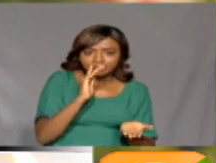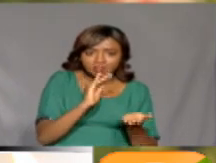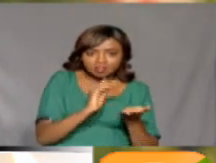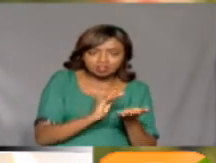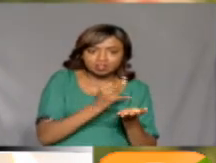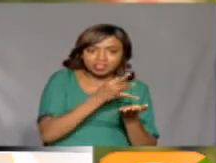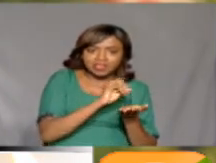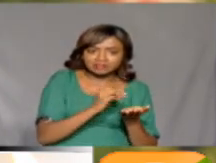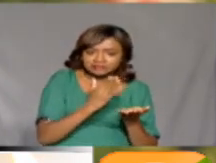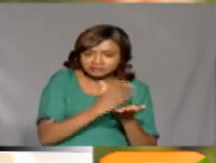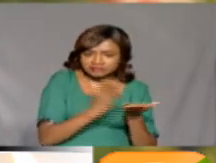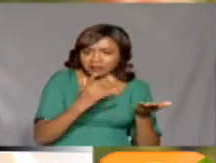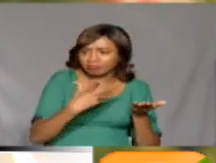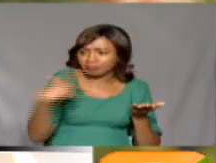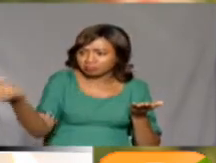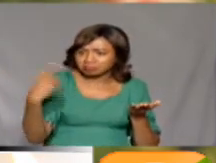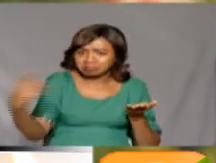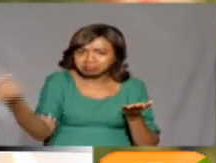Yeah?